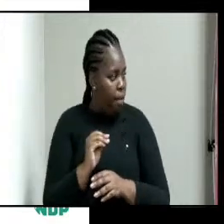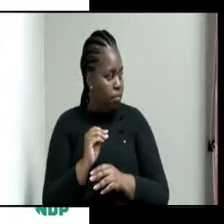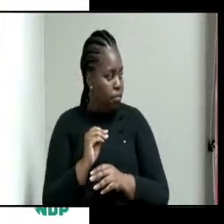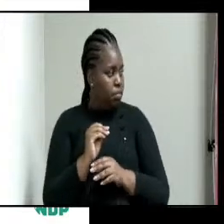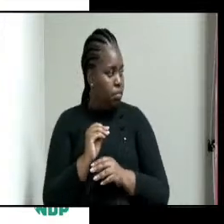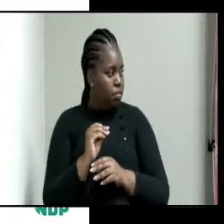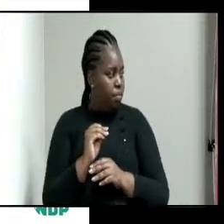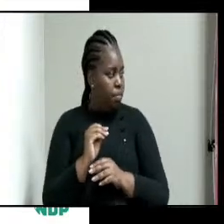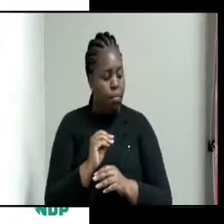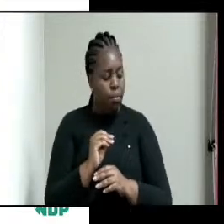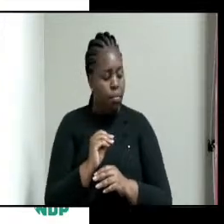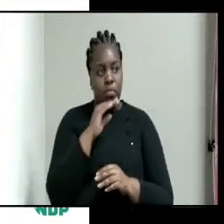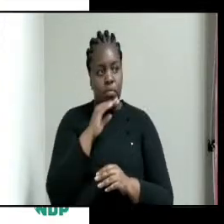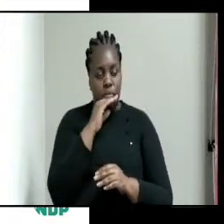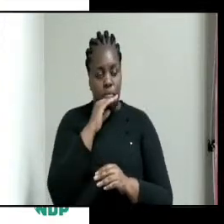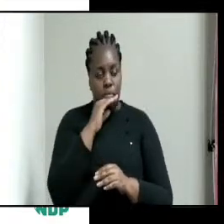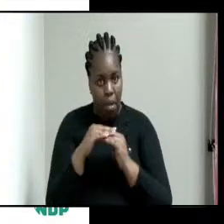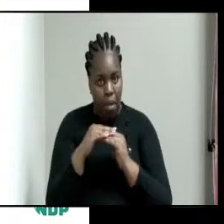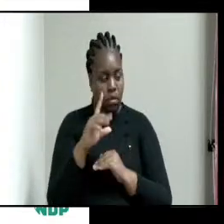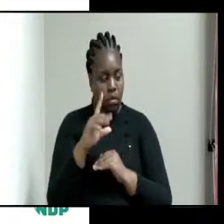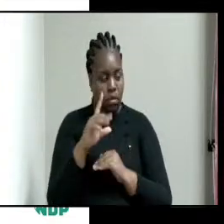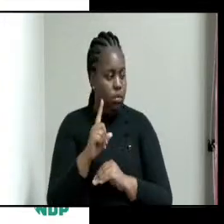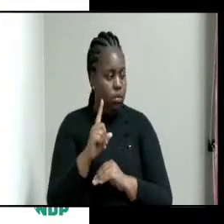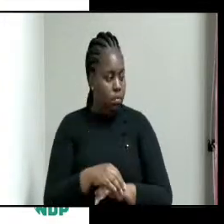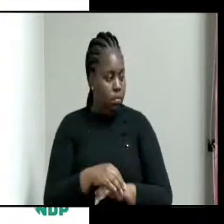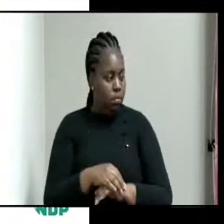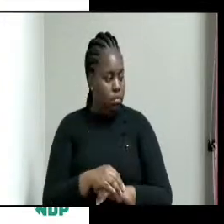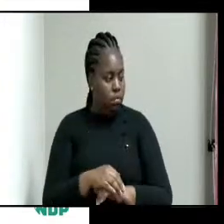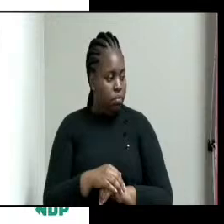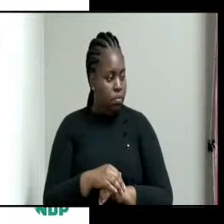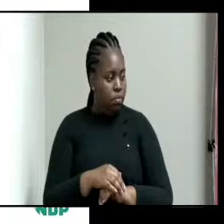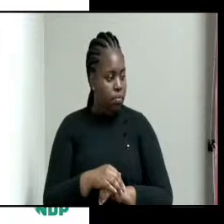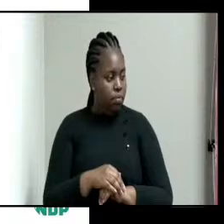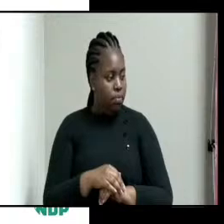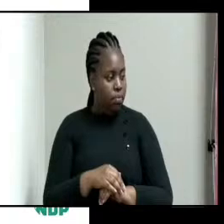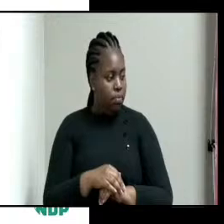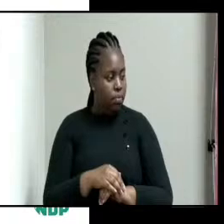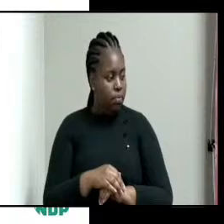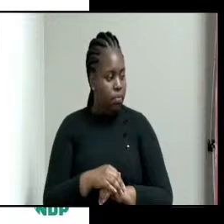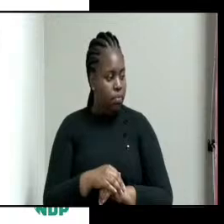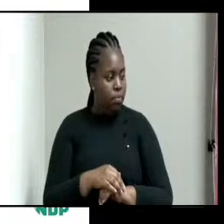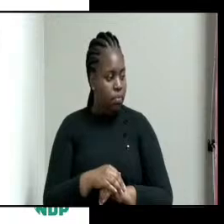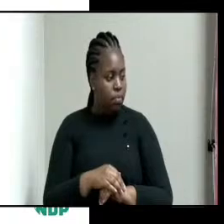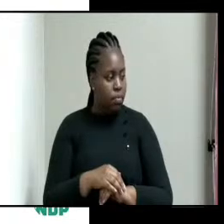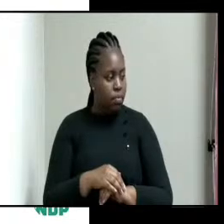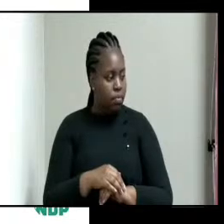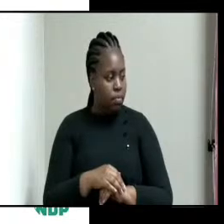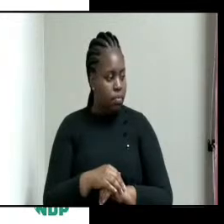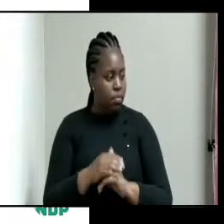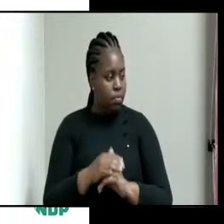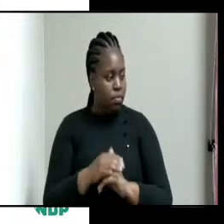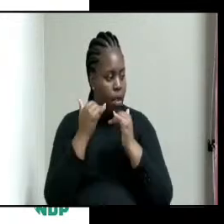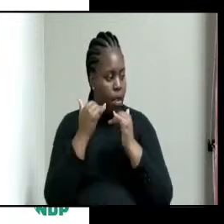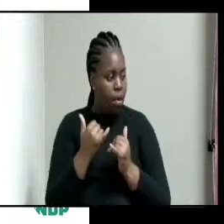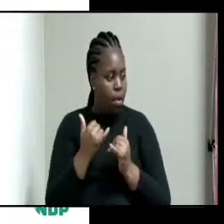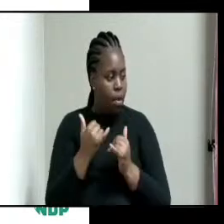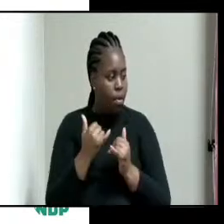of deprivations, they are greater than 1. So now we go to the major contributors.